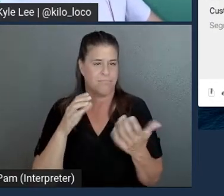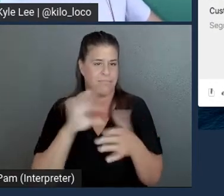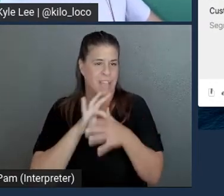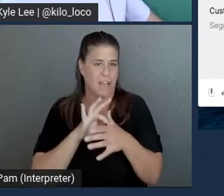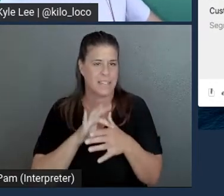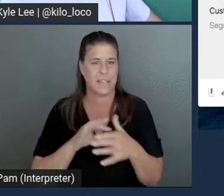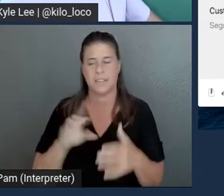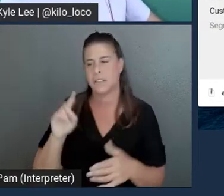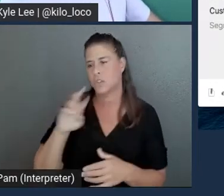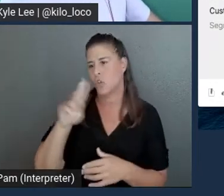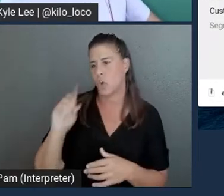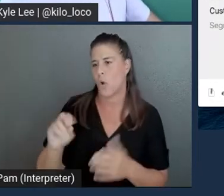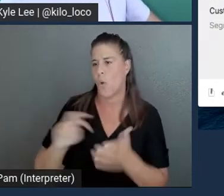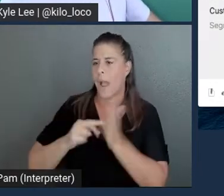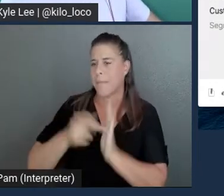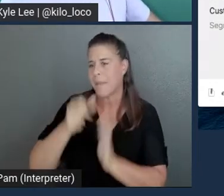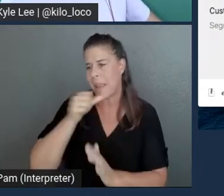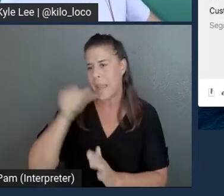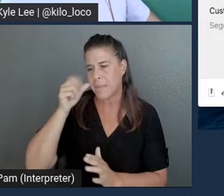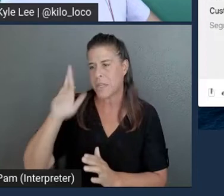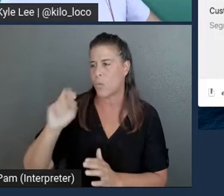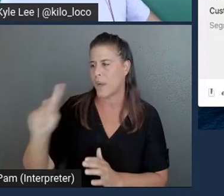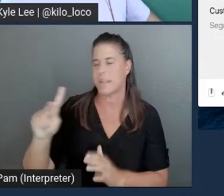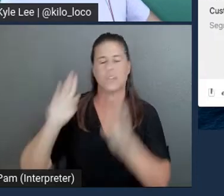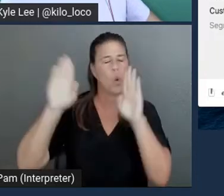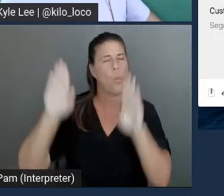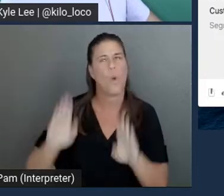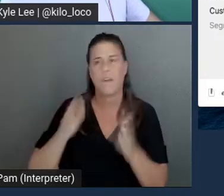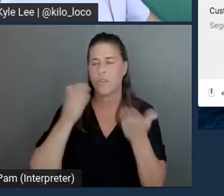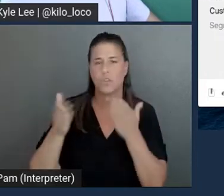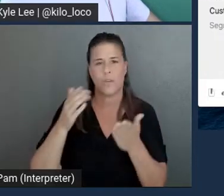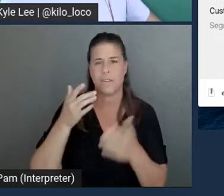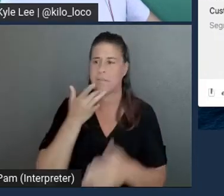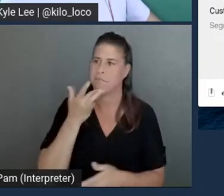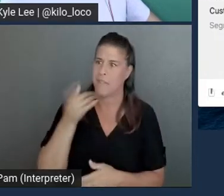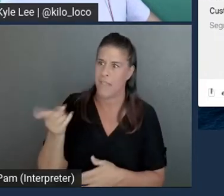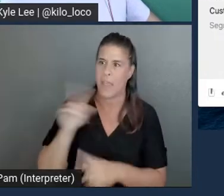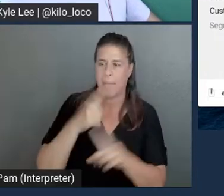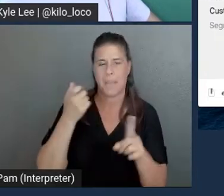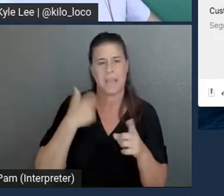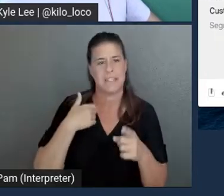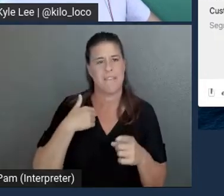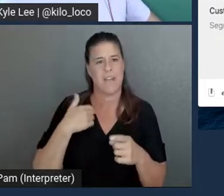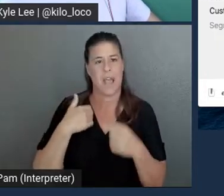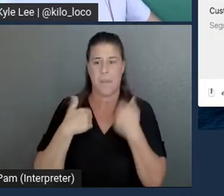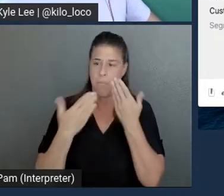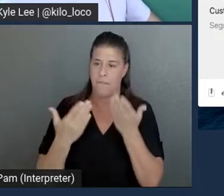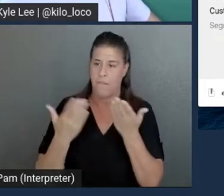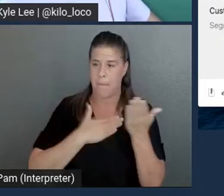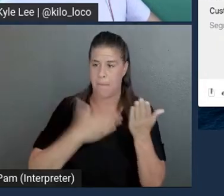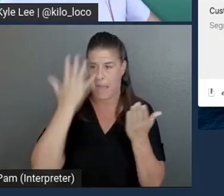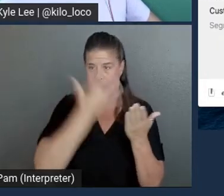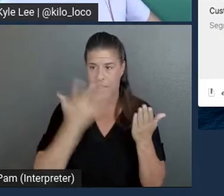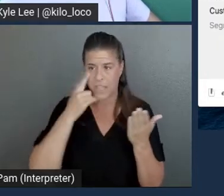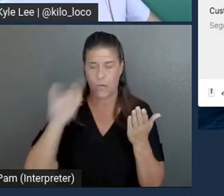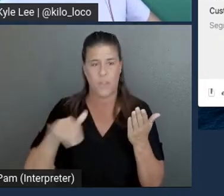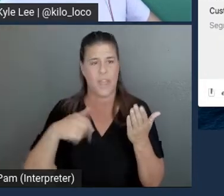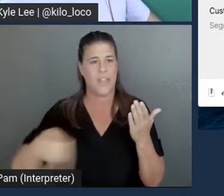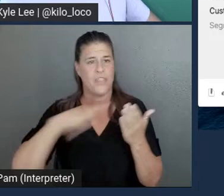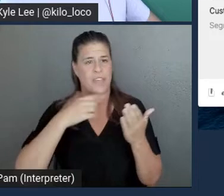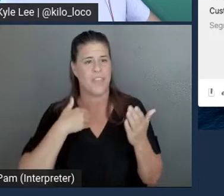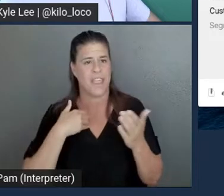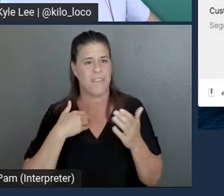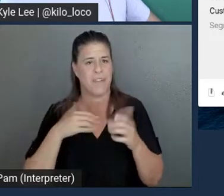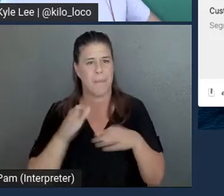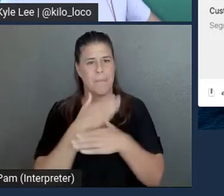I mean, Amazon Rekognition is just a wonderful service, right? So I'm a fan of it because Amazon Rekognition, if I provide my face to it, it gives a guess the time between 25